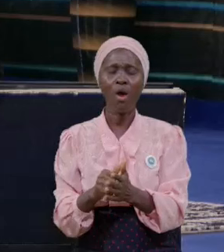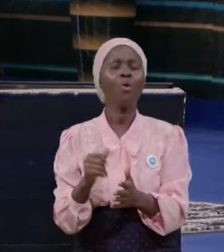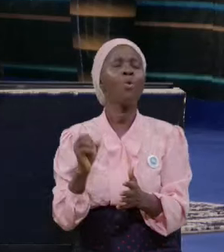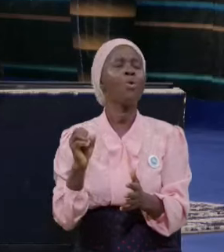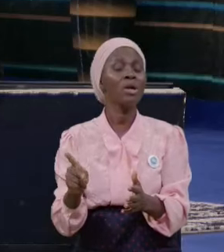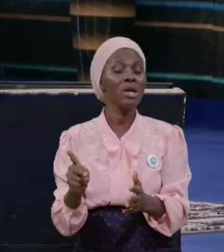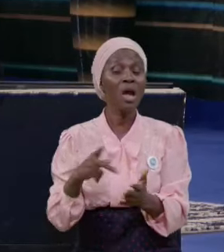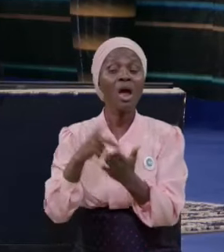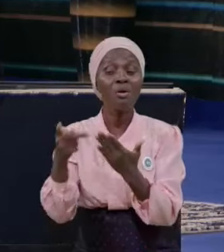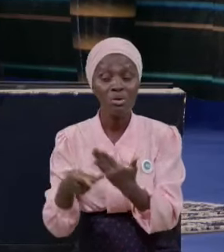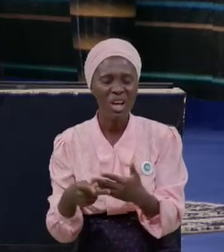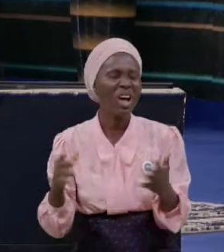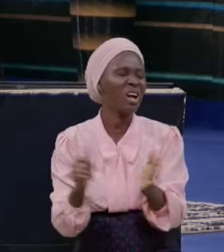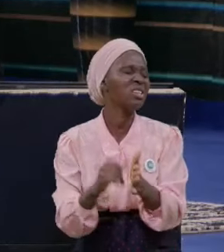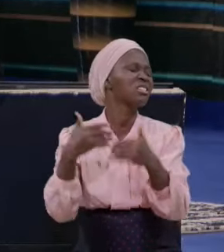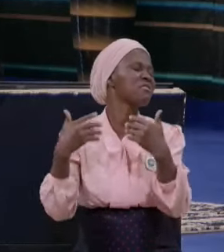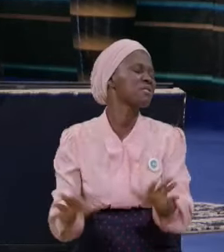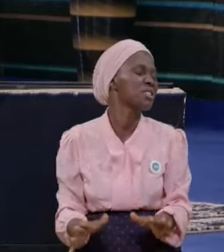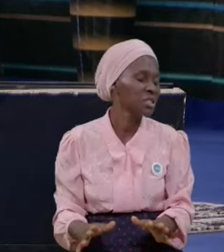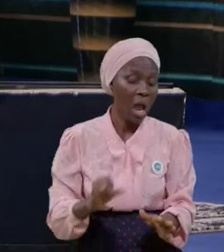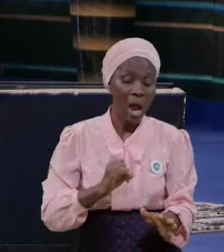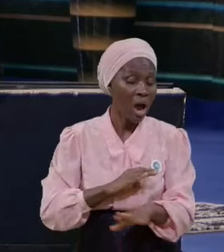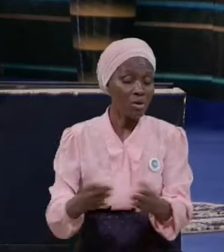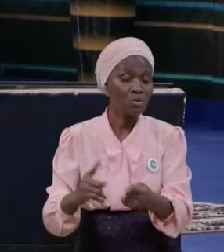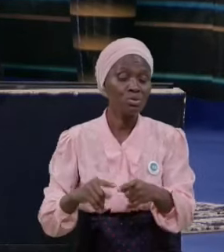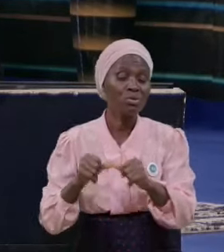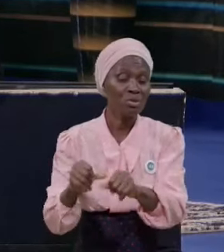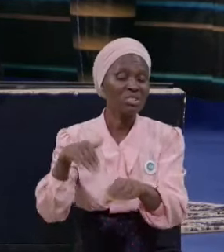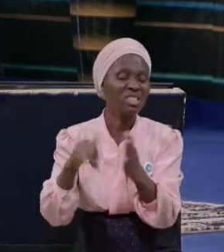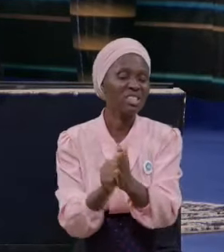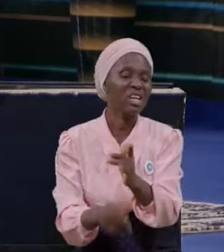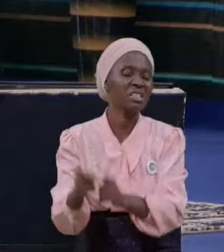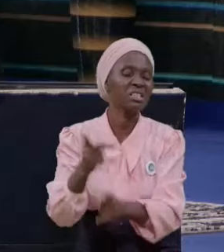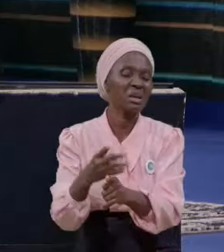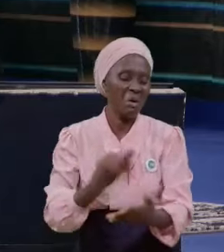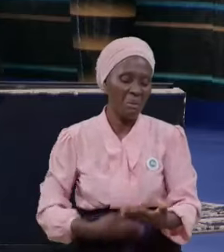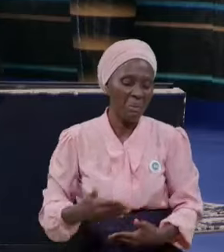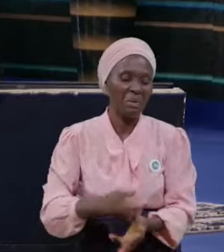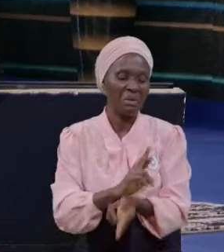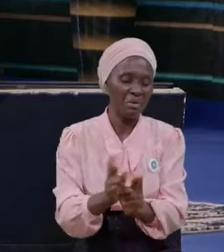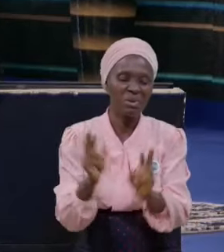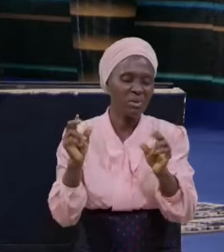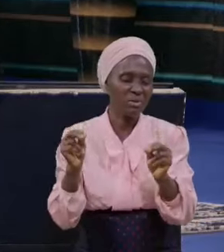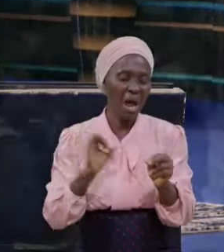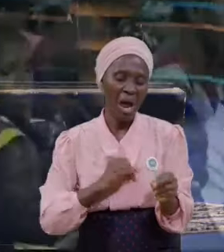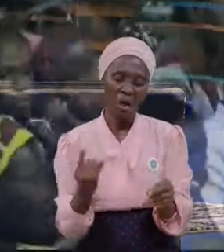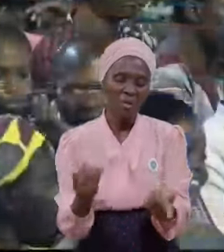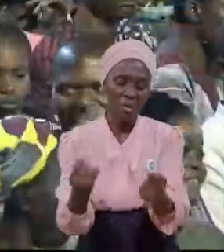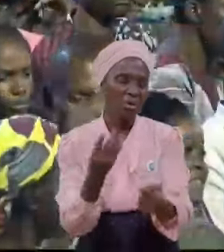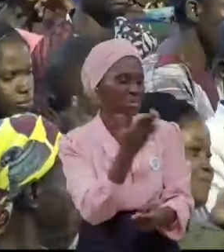came for miracle, and praise the Lord, I got miracle, I got healing. Don't call me again, I'll block you. Now,